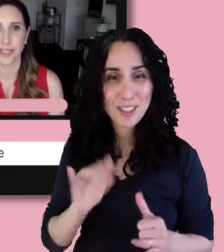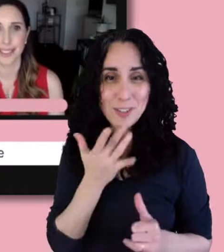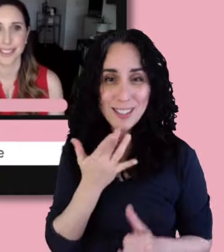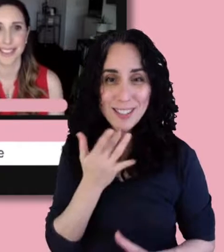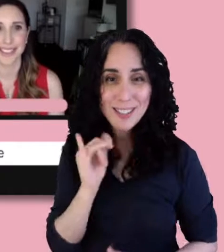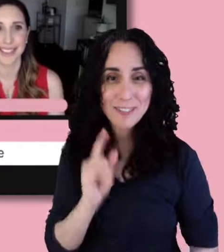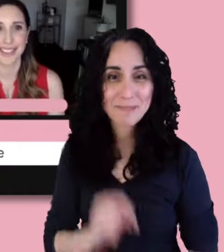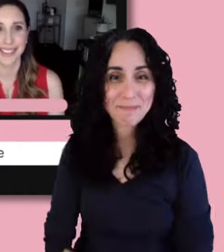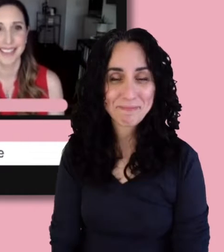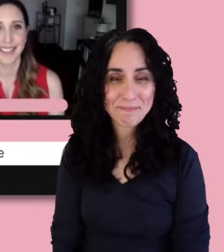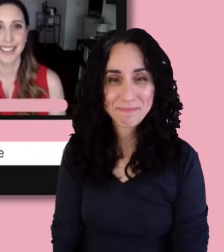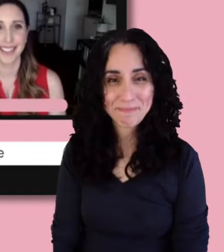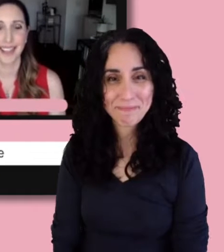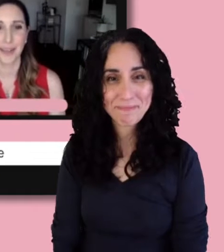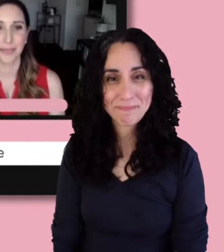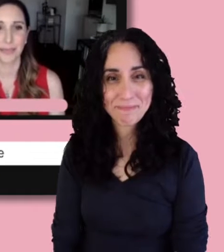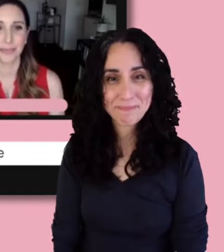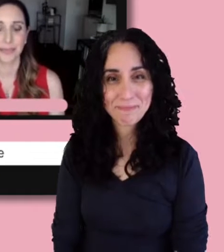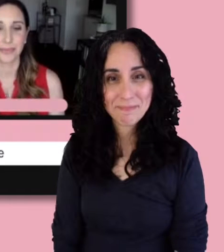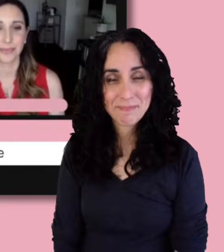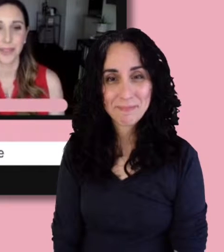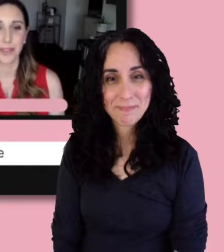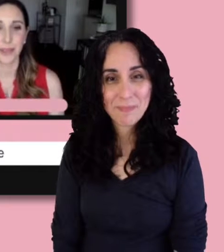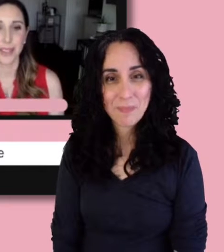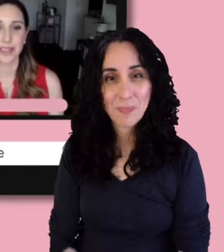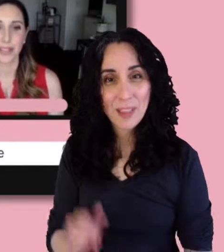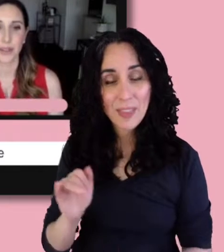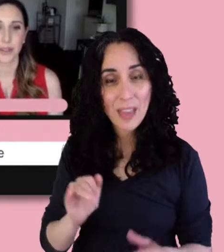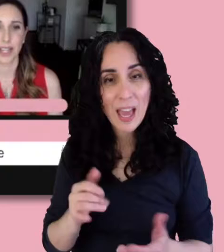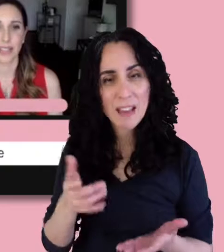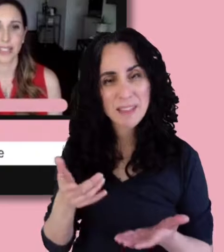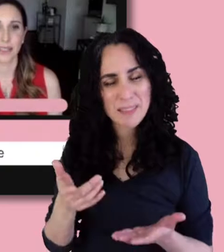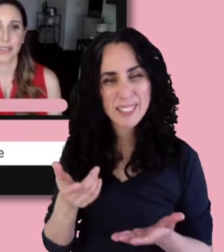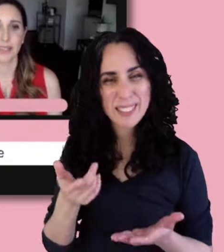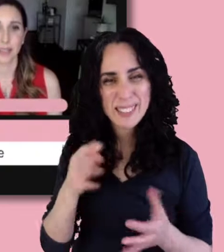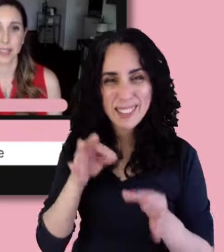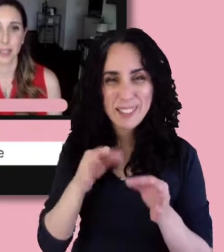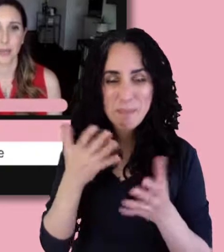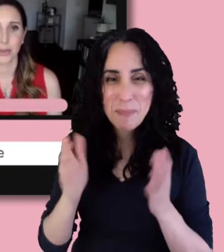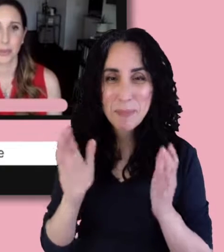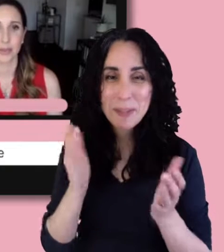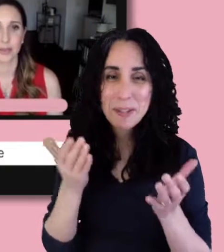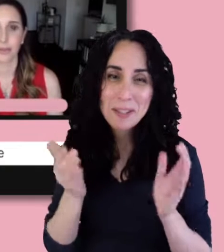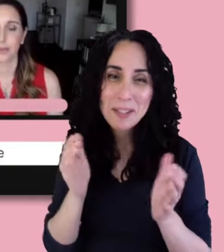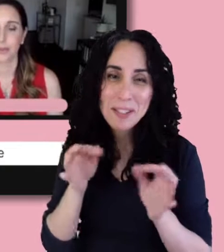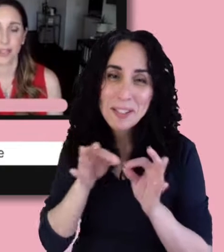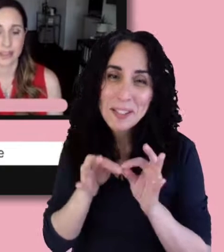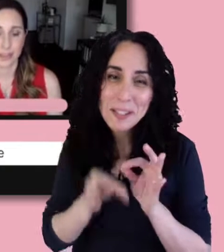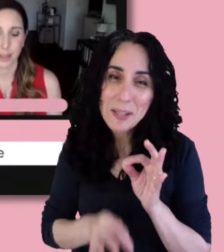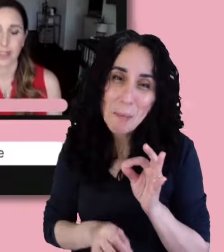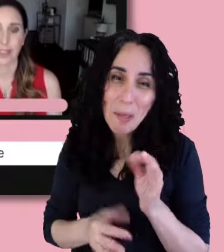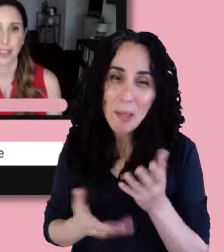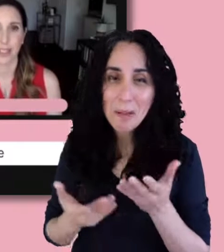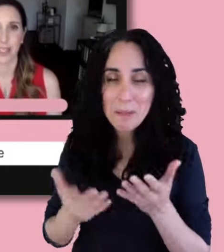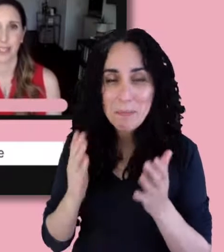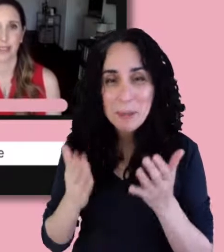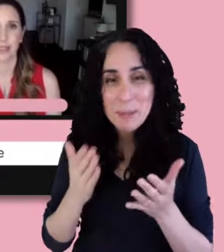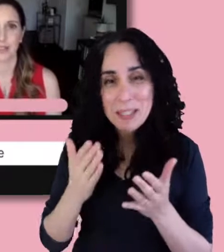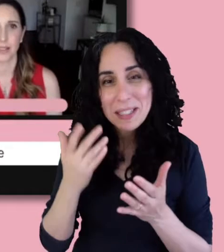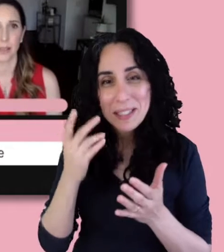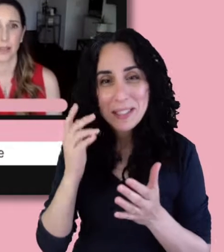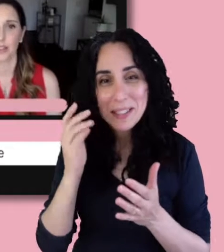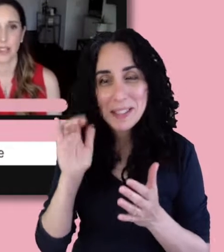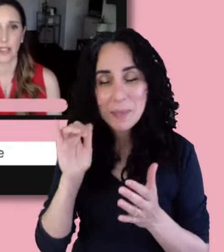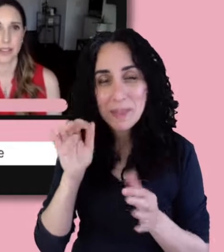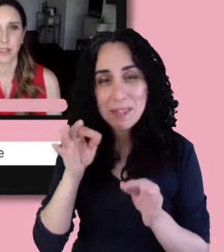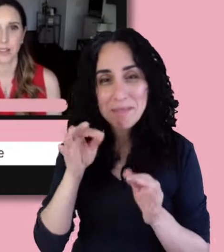still taste it. um, Doing this exercise, even if it seems sort of very simplistic and